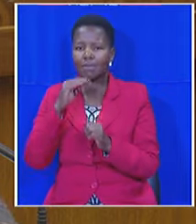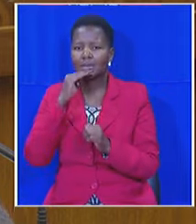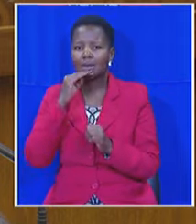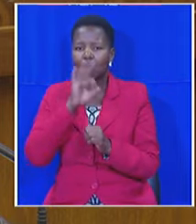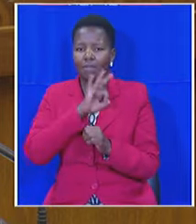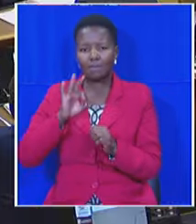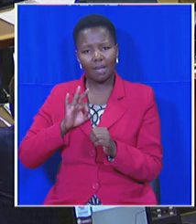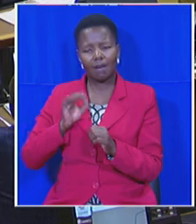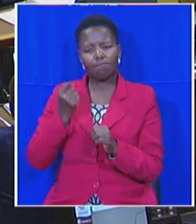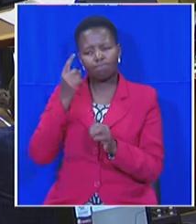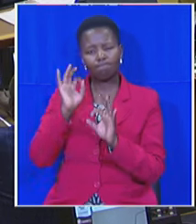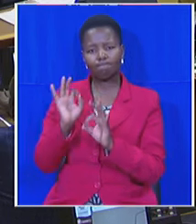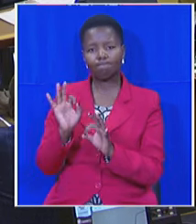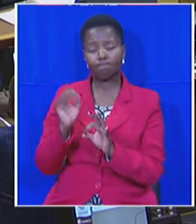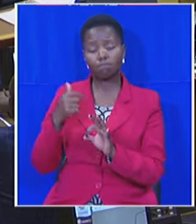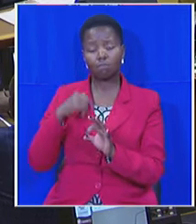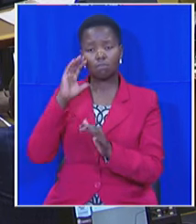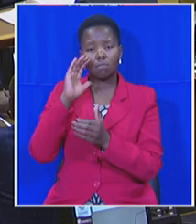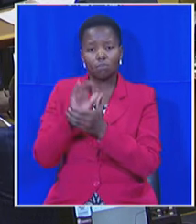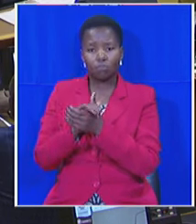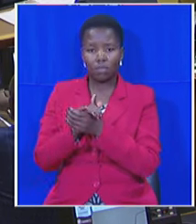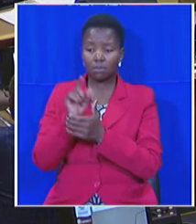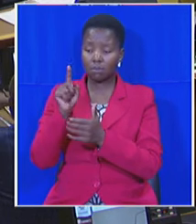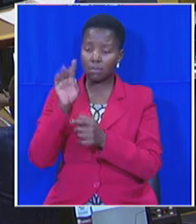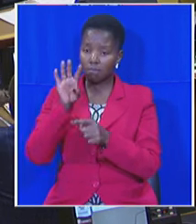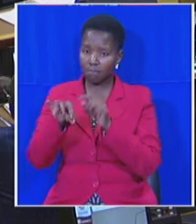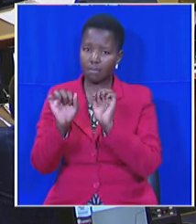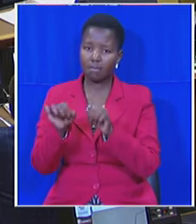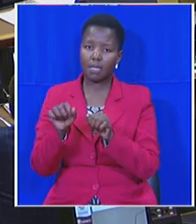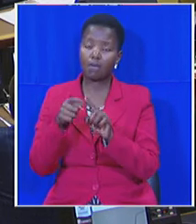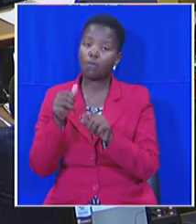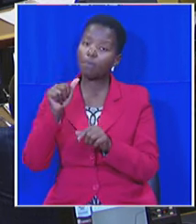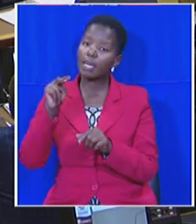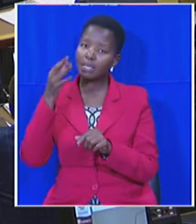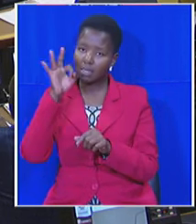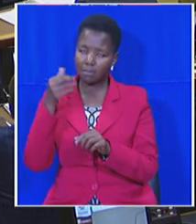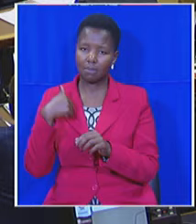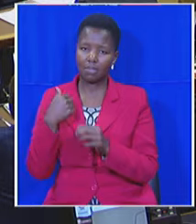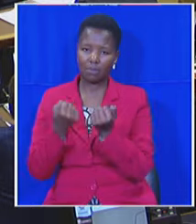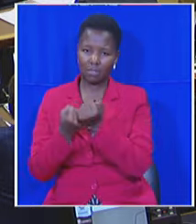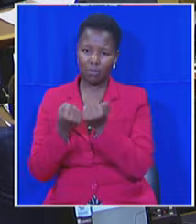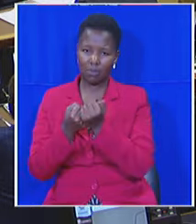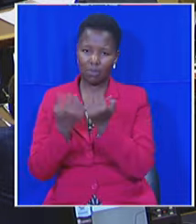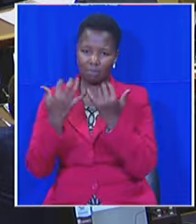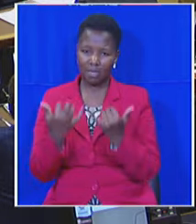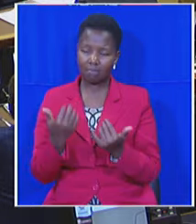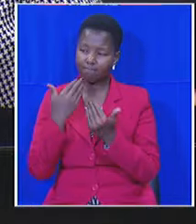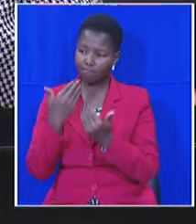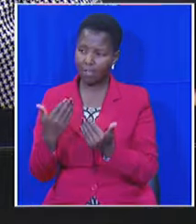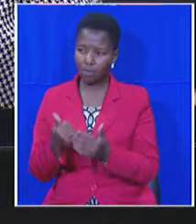are confident that all these shall be achieved with distinction by Thank the you. ANC government. The ANC support this budget. Thank you very much.